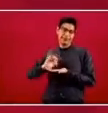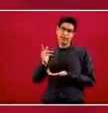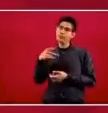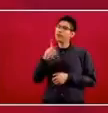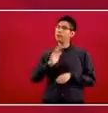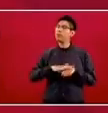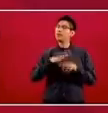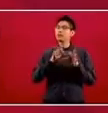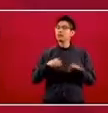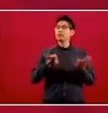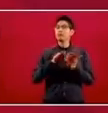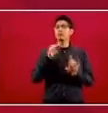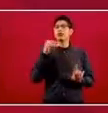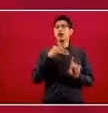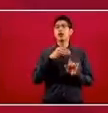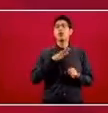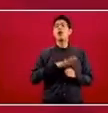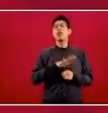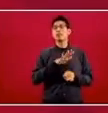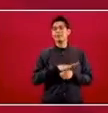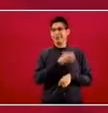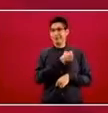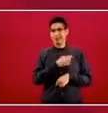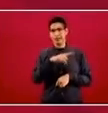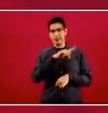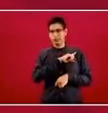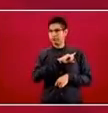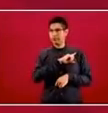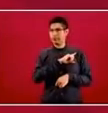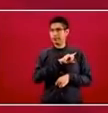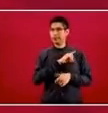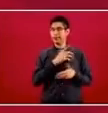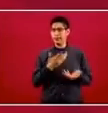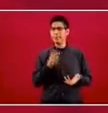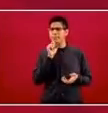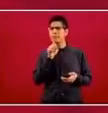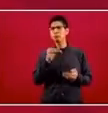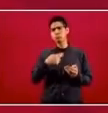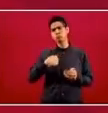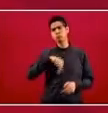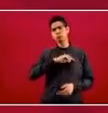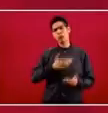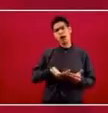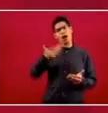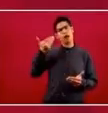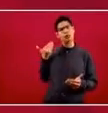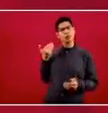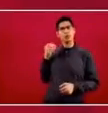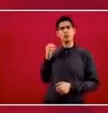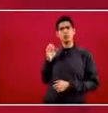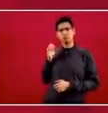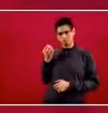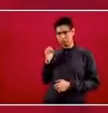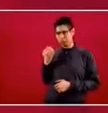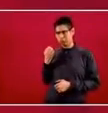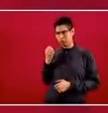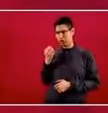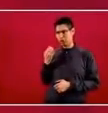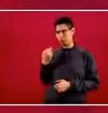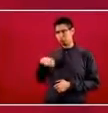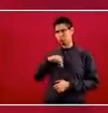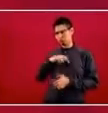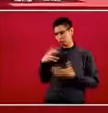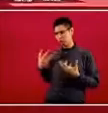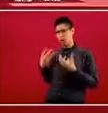been the result of the cooperation between all sectors and all workers within the